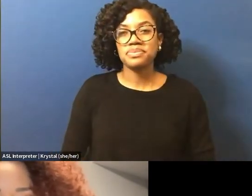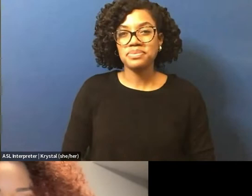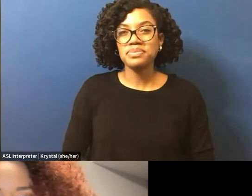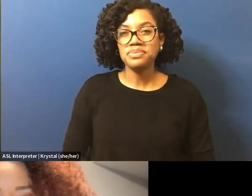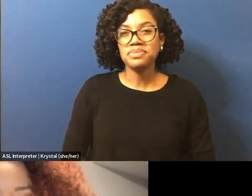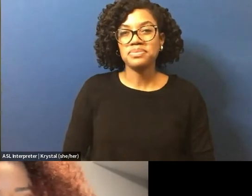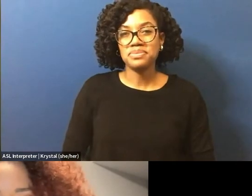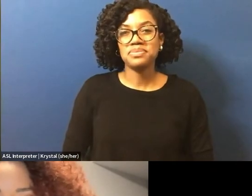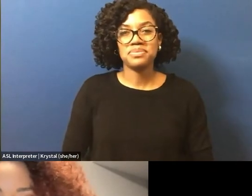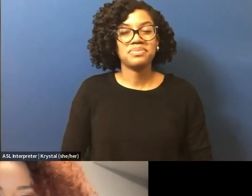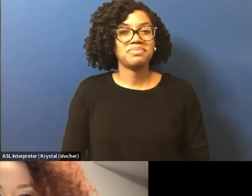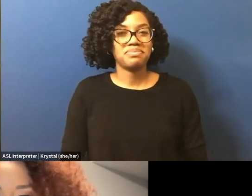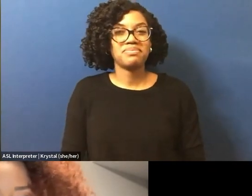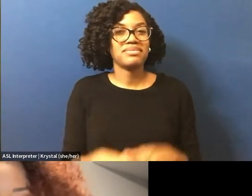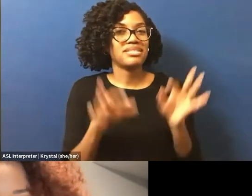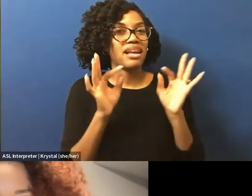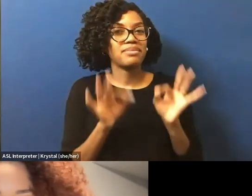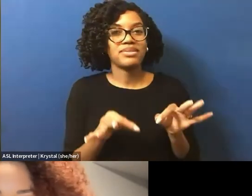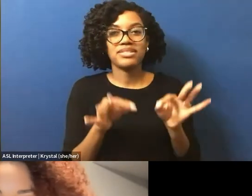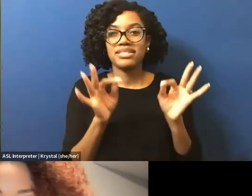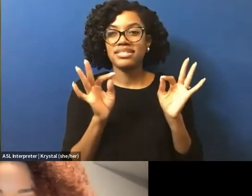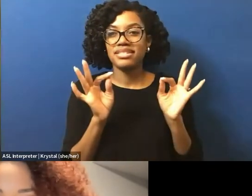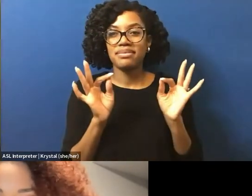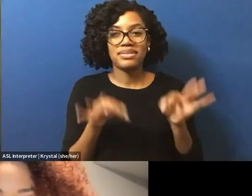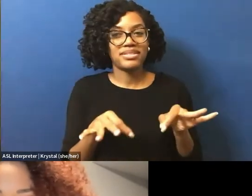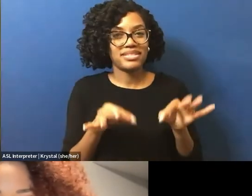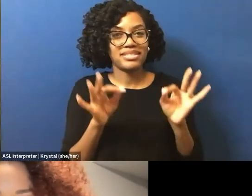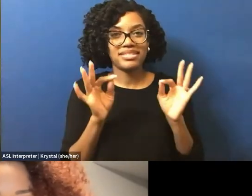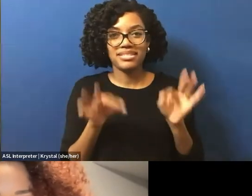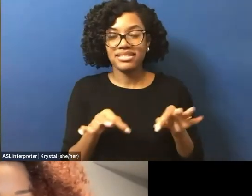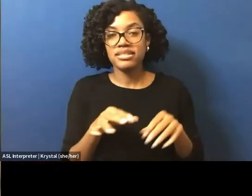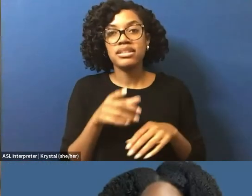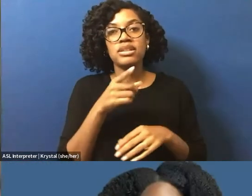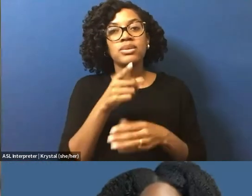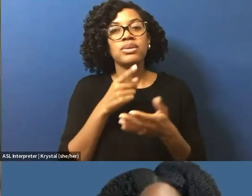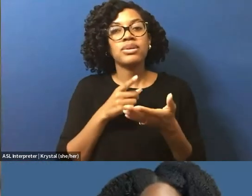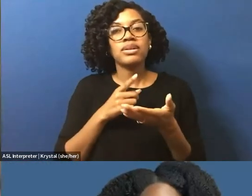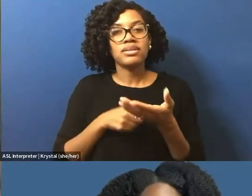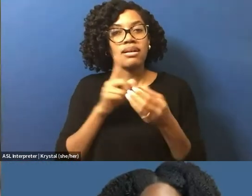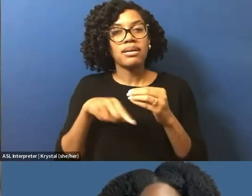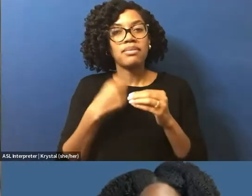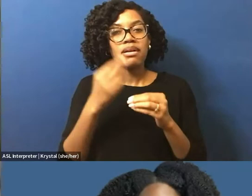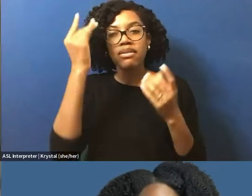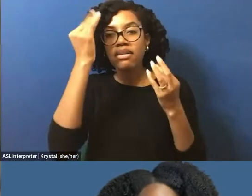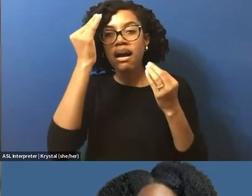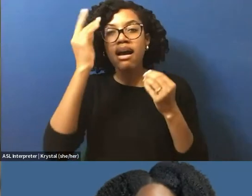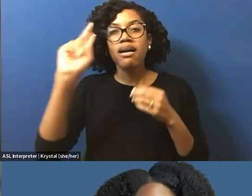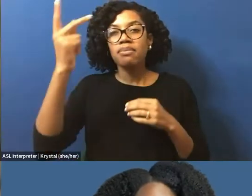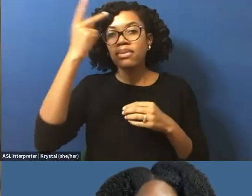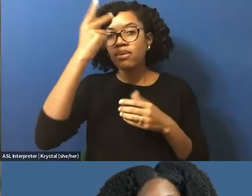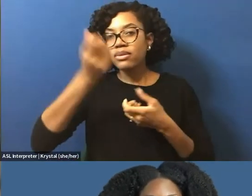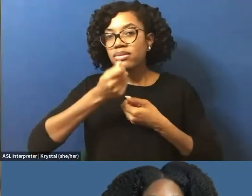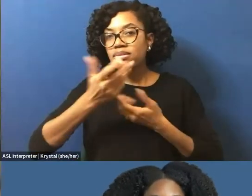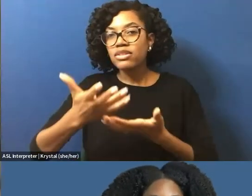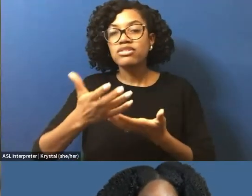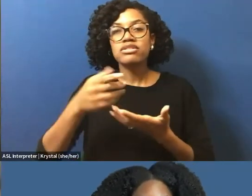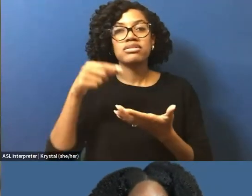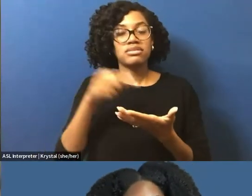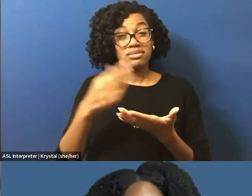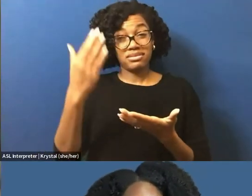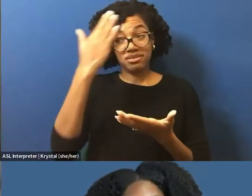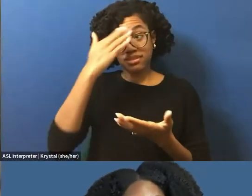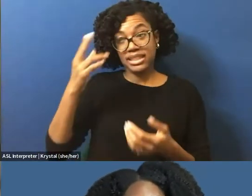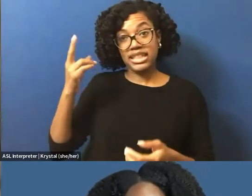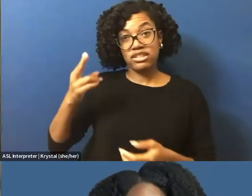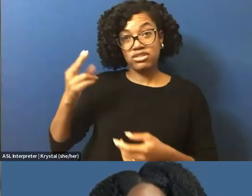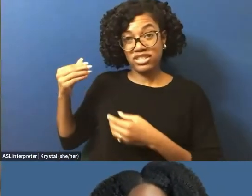Absolutely. And as you talk about being interested in thoughts and political expression, as we know, throughout history, these political expressions